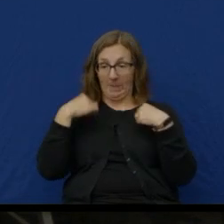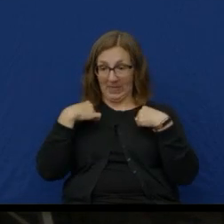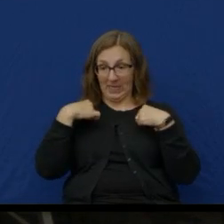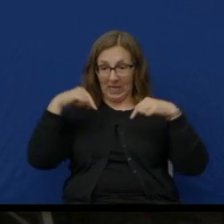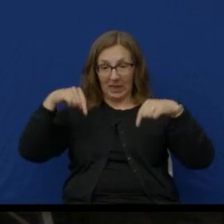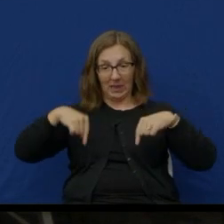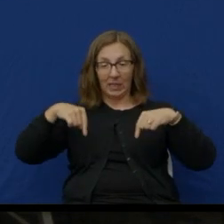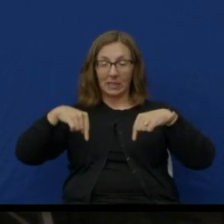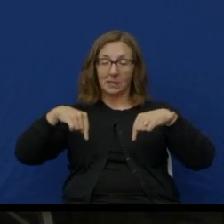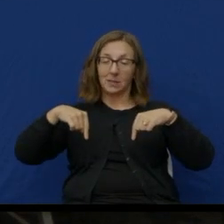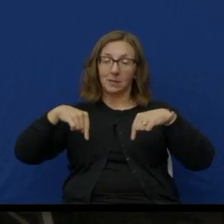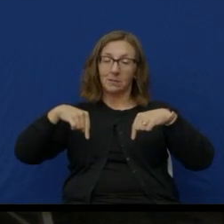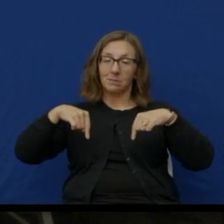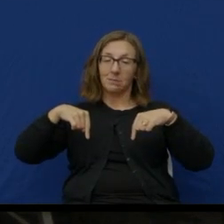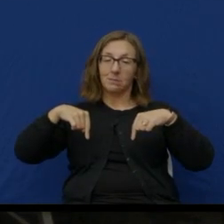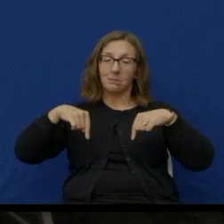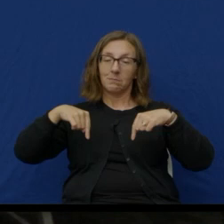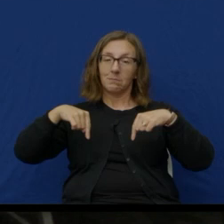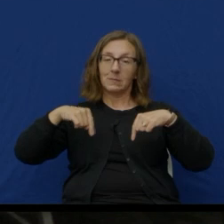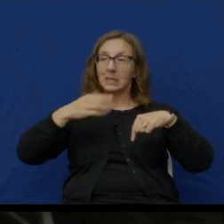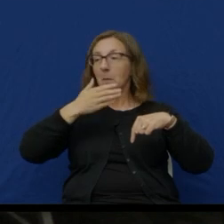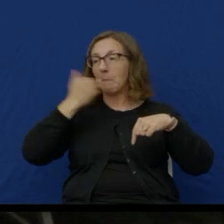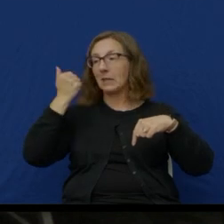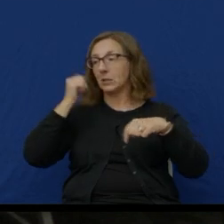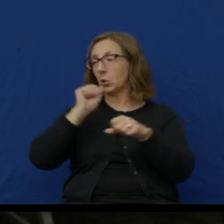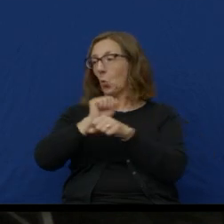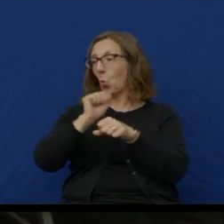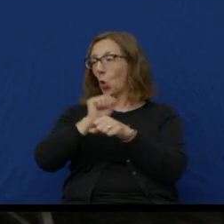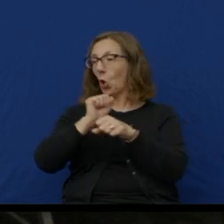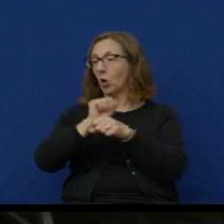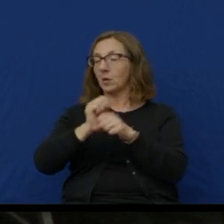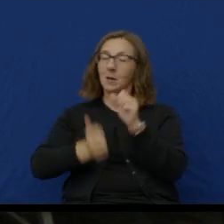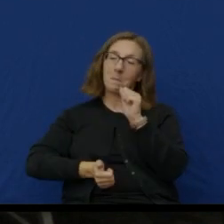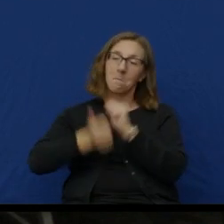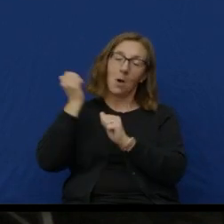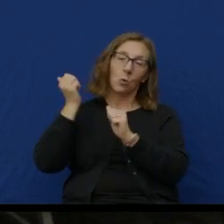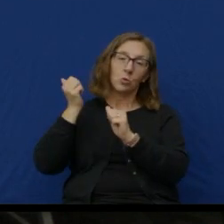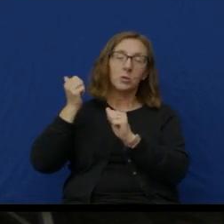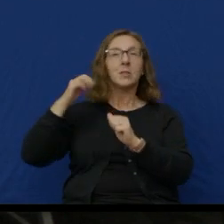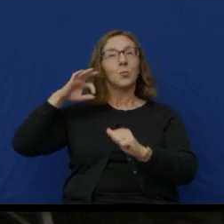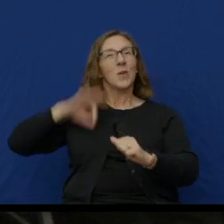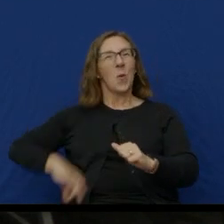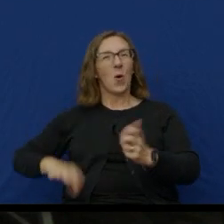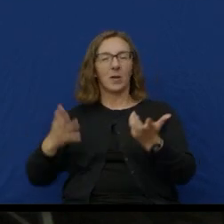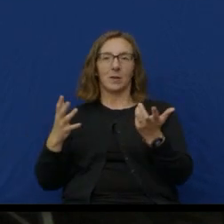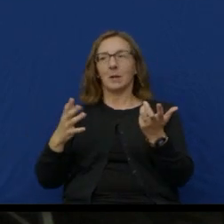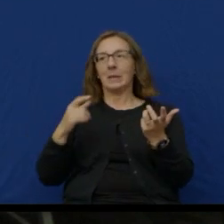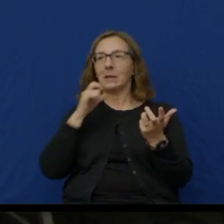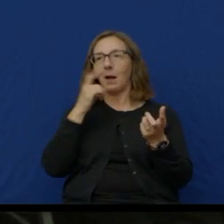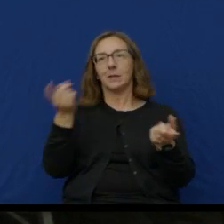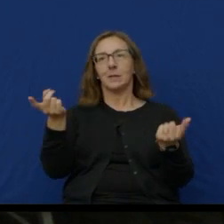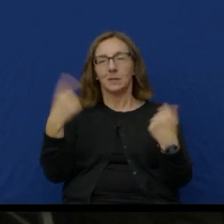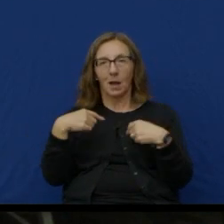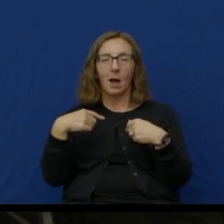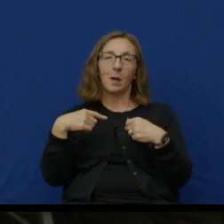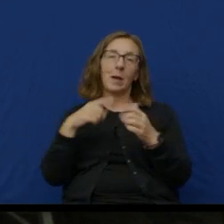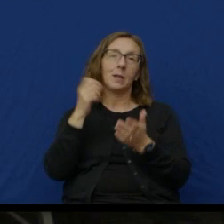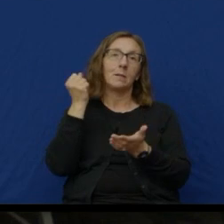most rewarding work is when we're doing this work and not the sitting here 2 days just approving agenda items that come up,